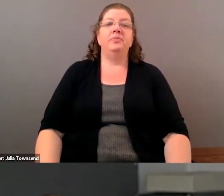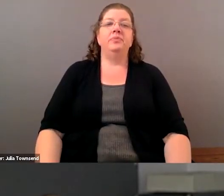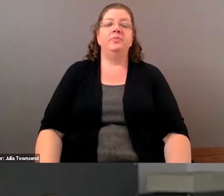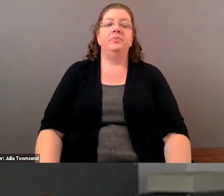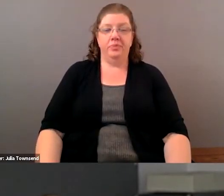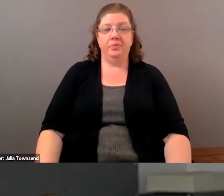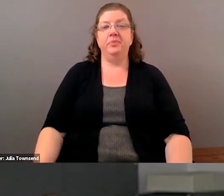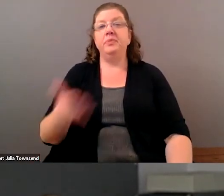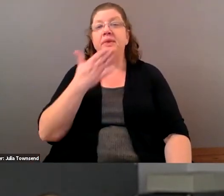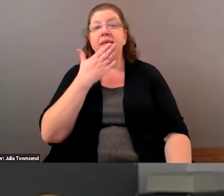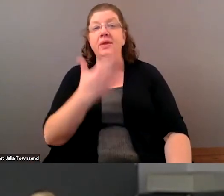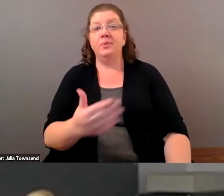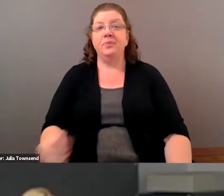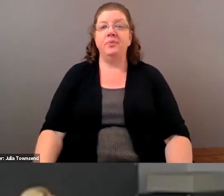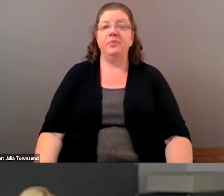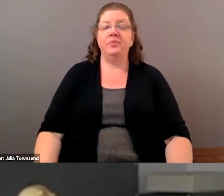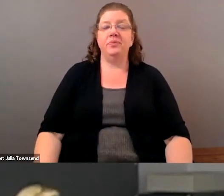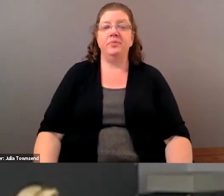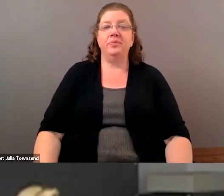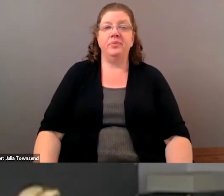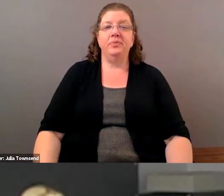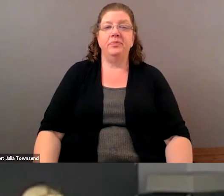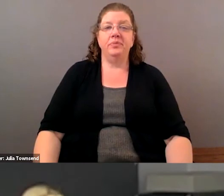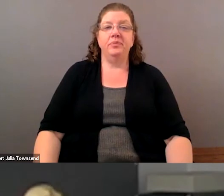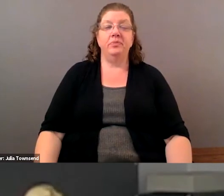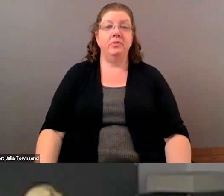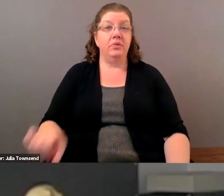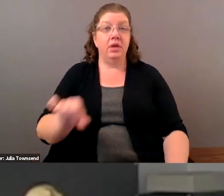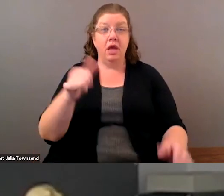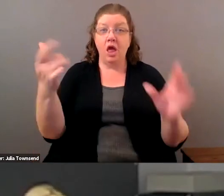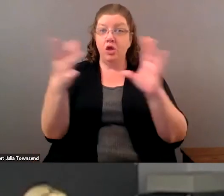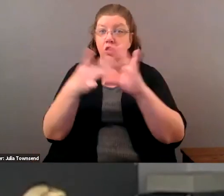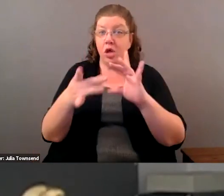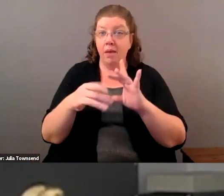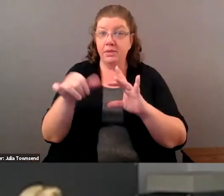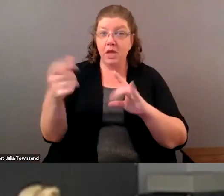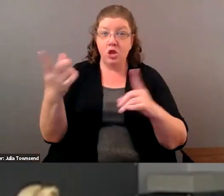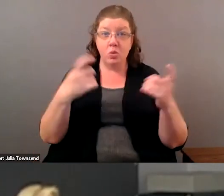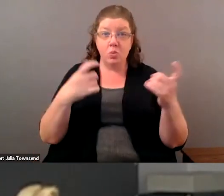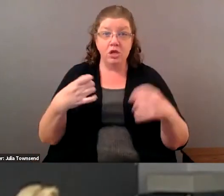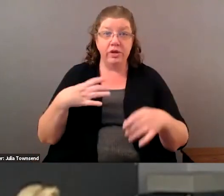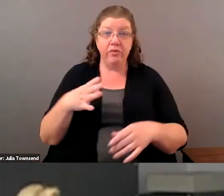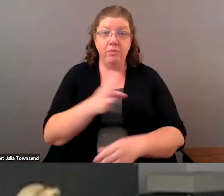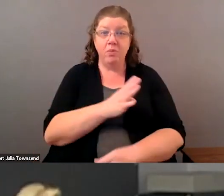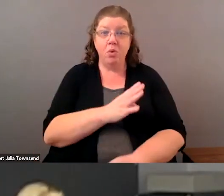Thank you. Thanks. Any other comments or questions from board members?